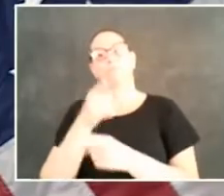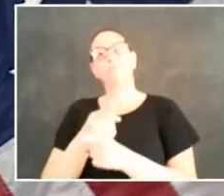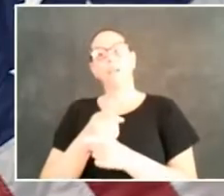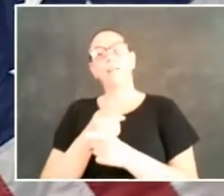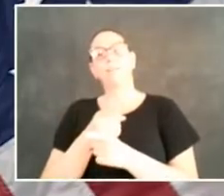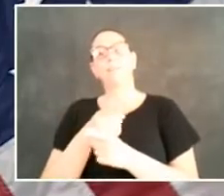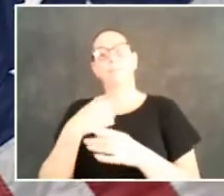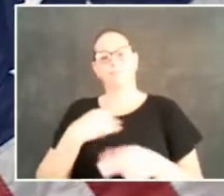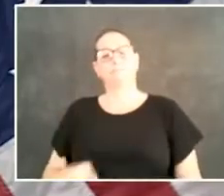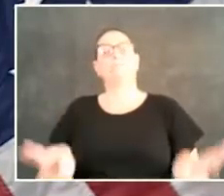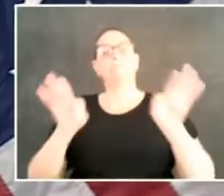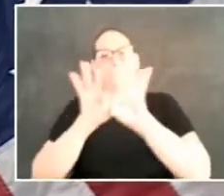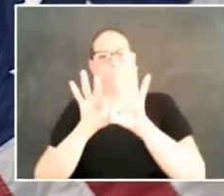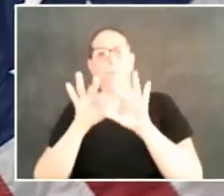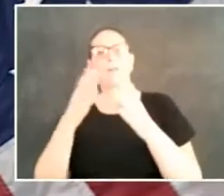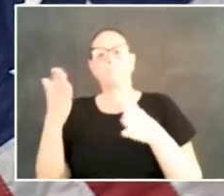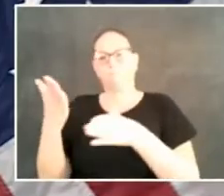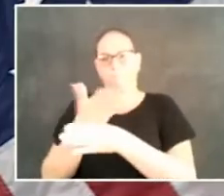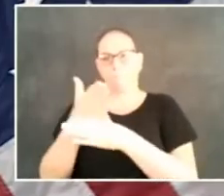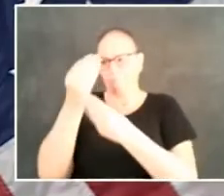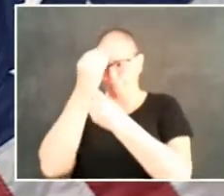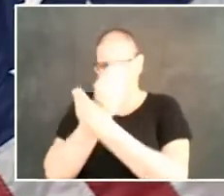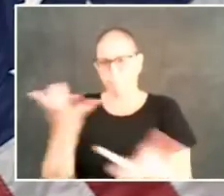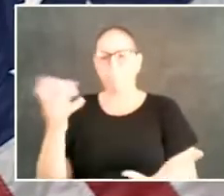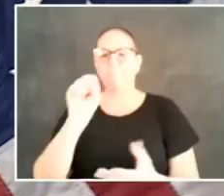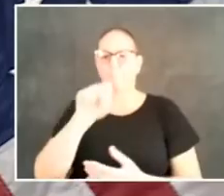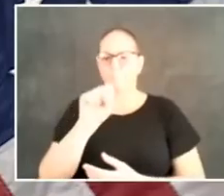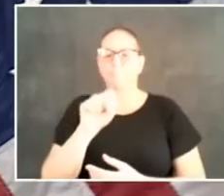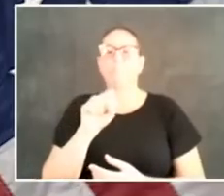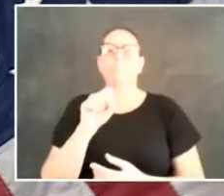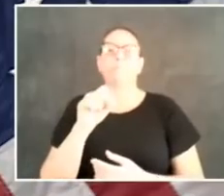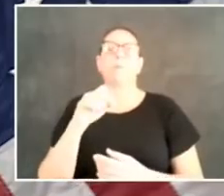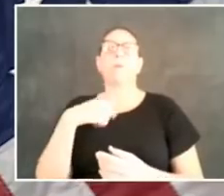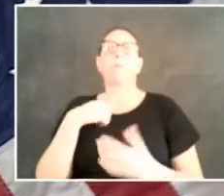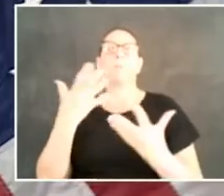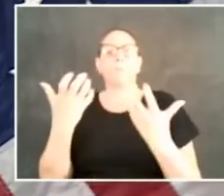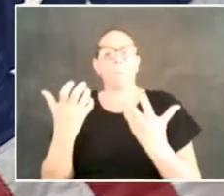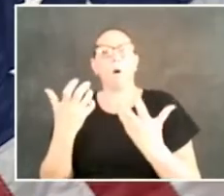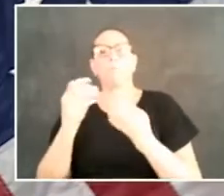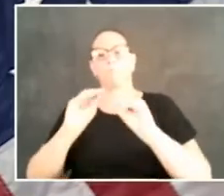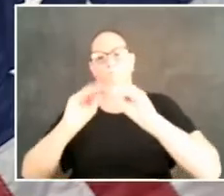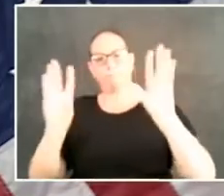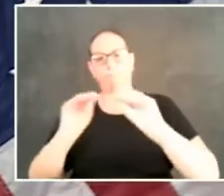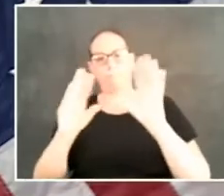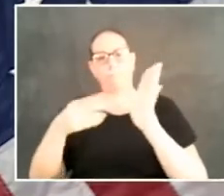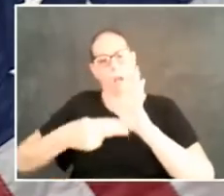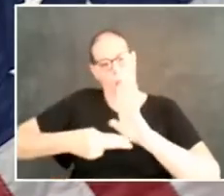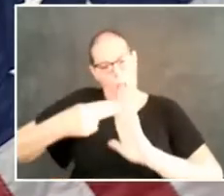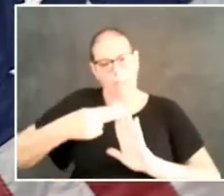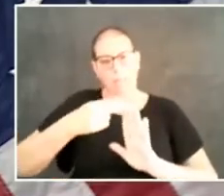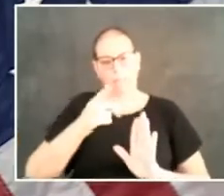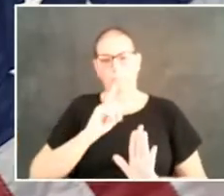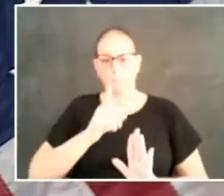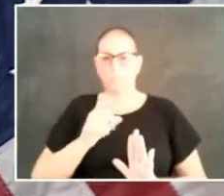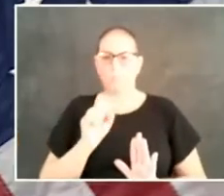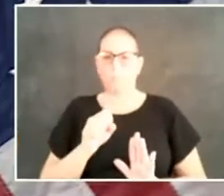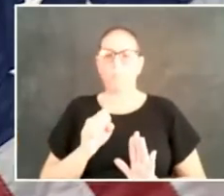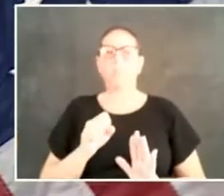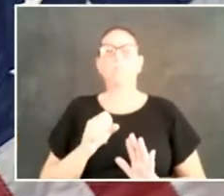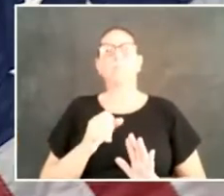to show people what's really happening and how we can all work together to protect people. Commissioner, would you like to speak to this?